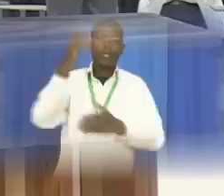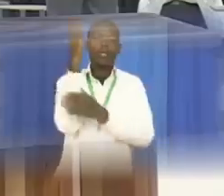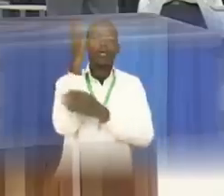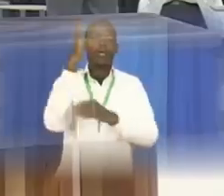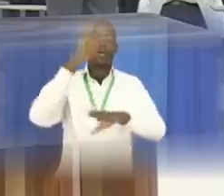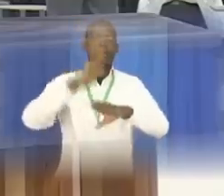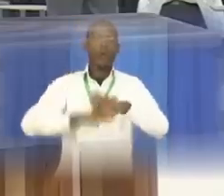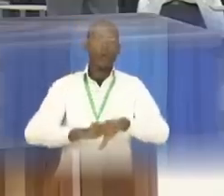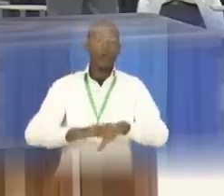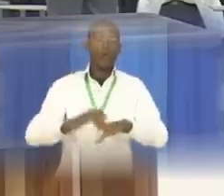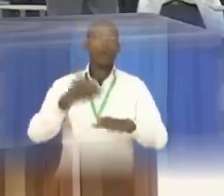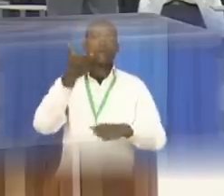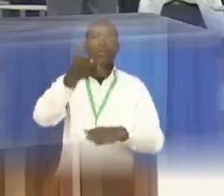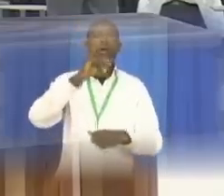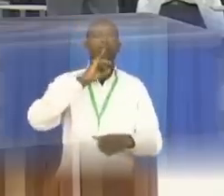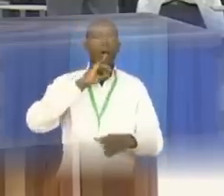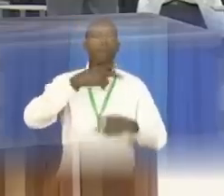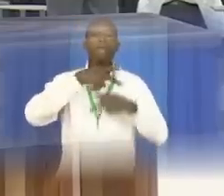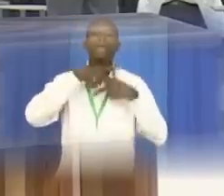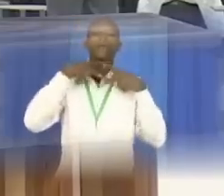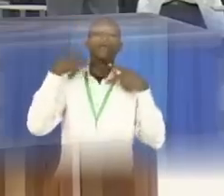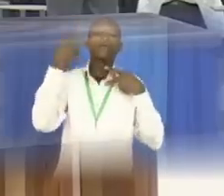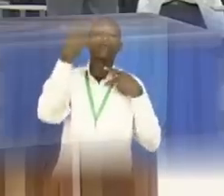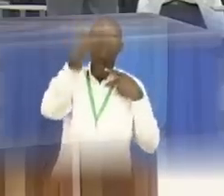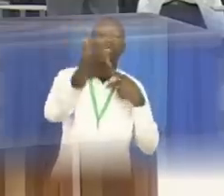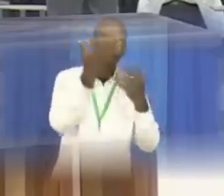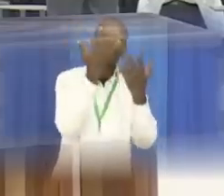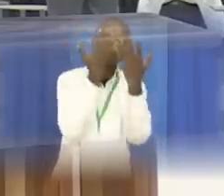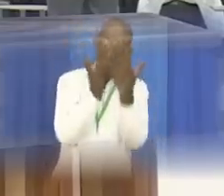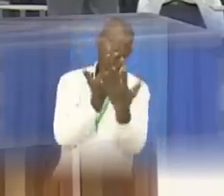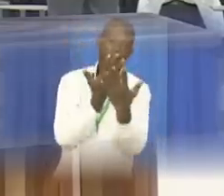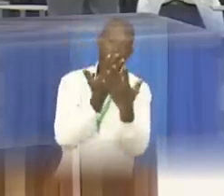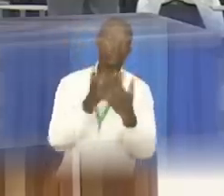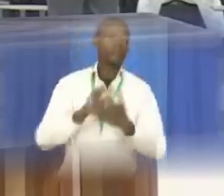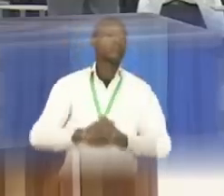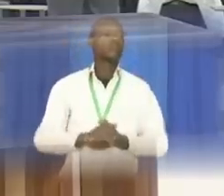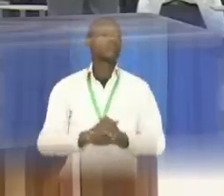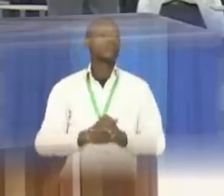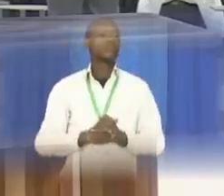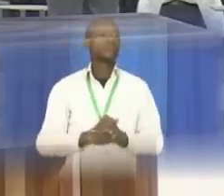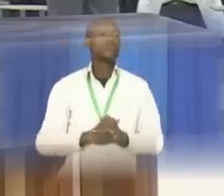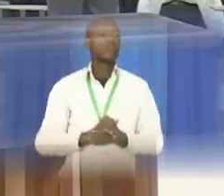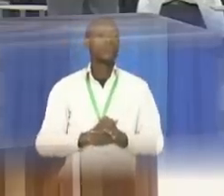there waiting, but then you have to come quickly now. Now,